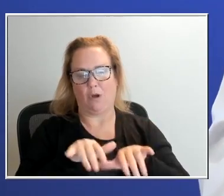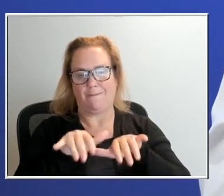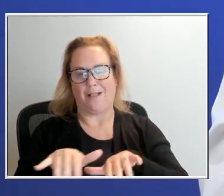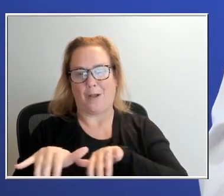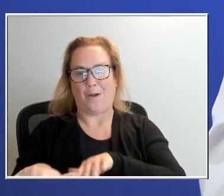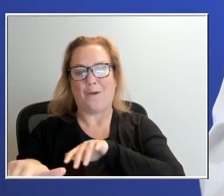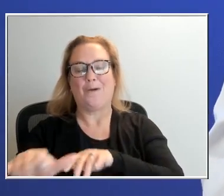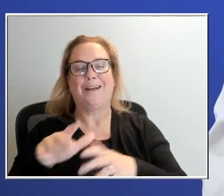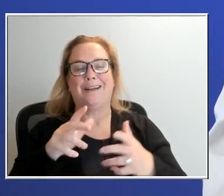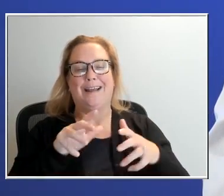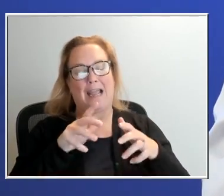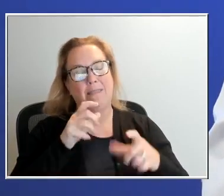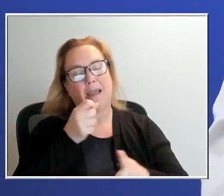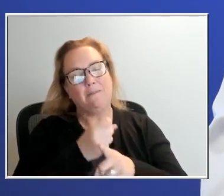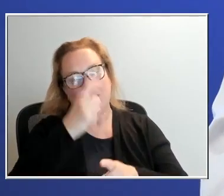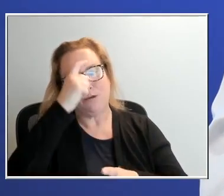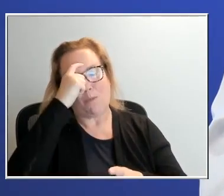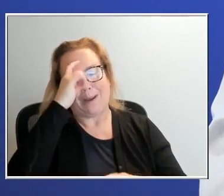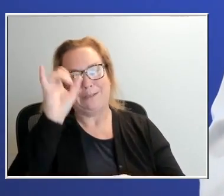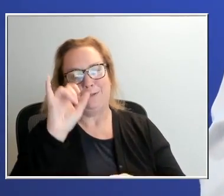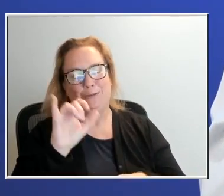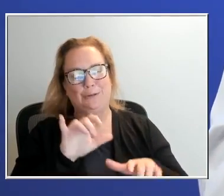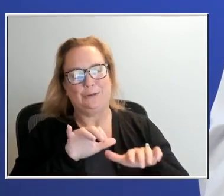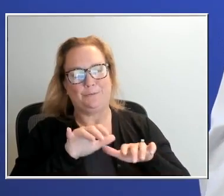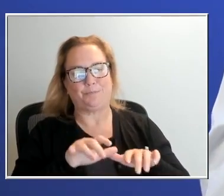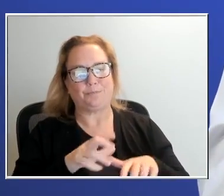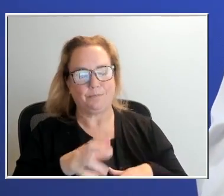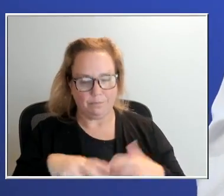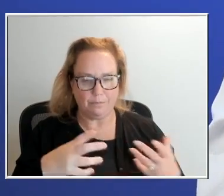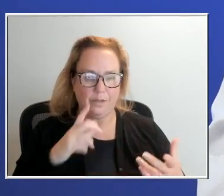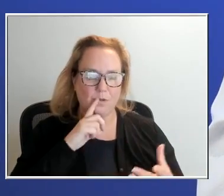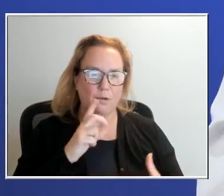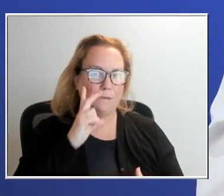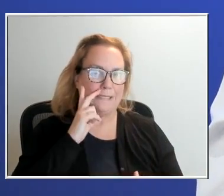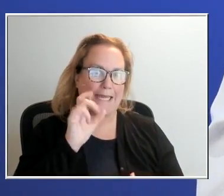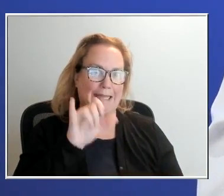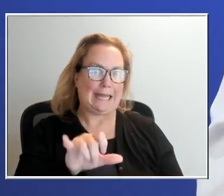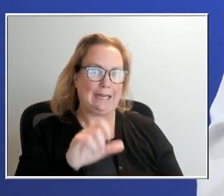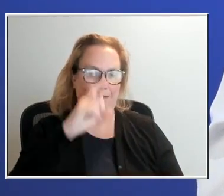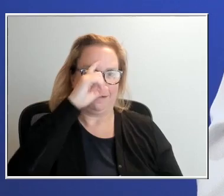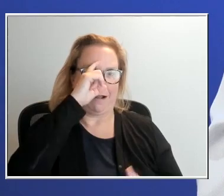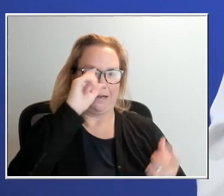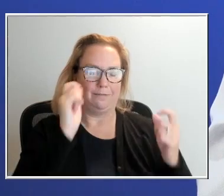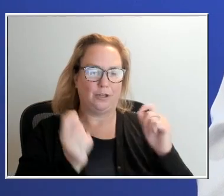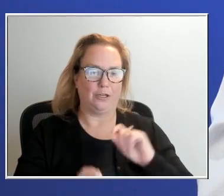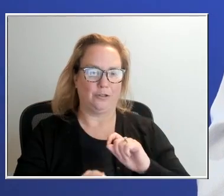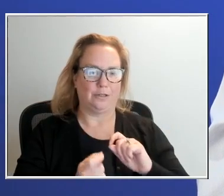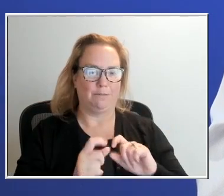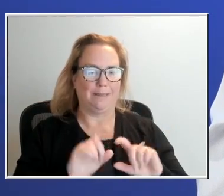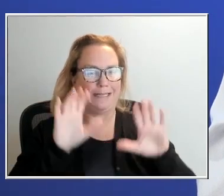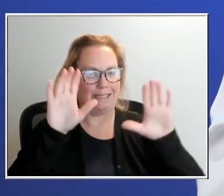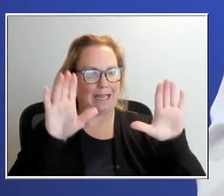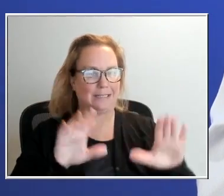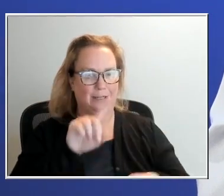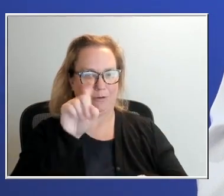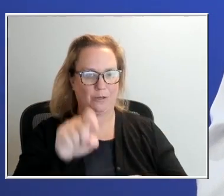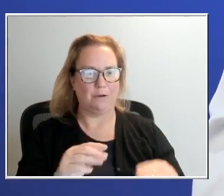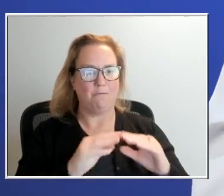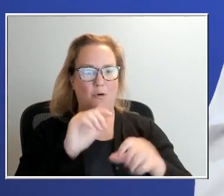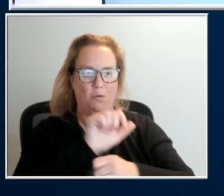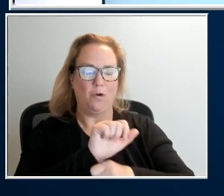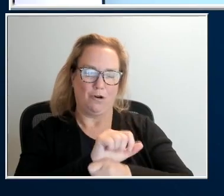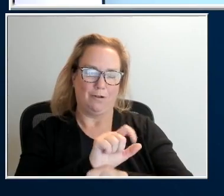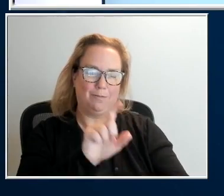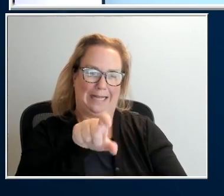High levels of that medication you actually see those cognitive changes. But it's an excellent question. More work needs to be done here.